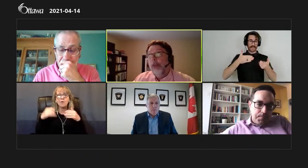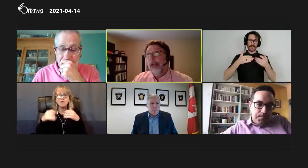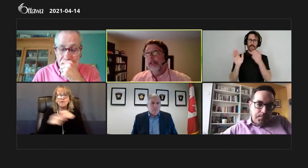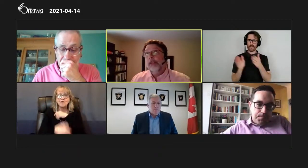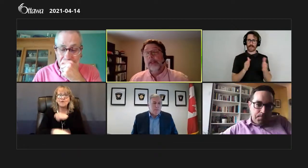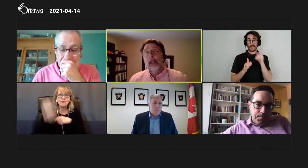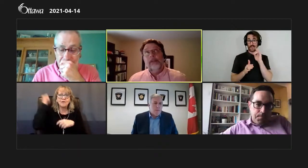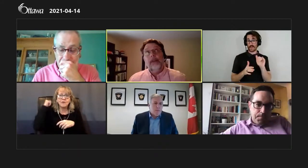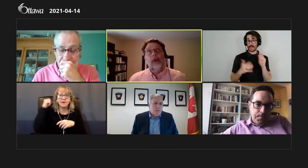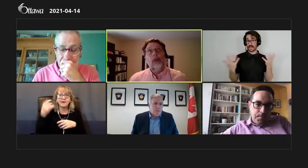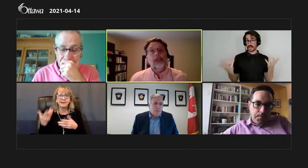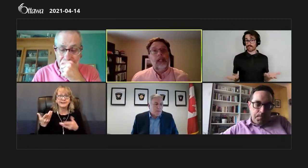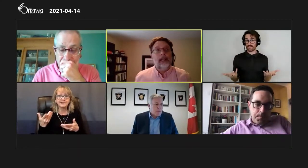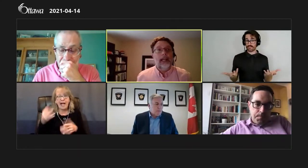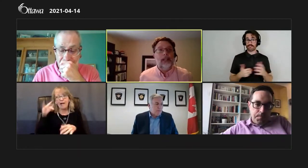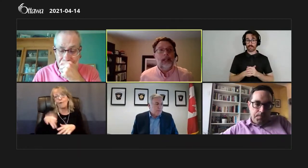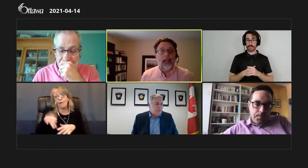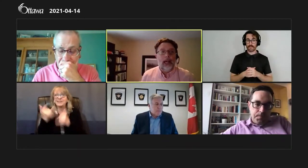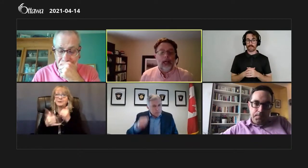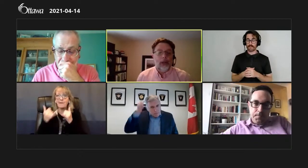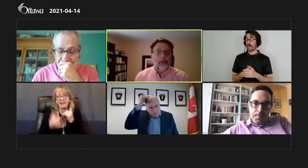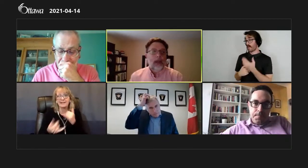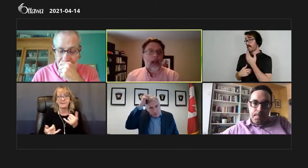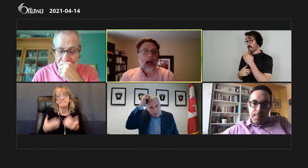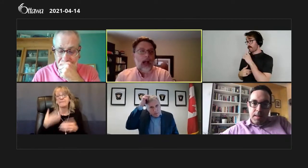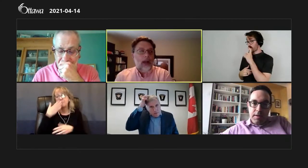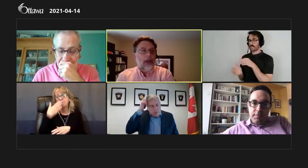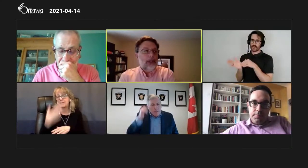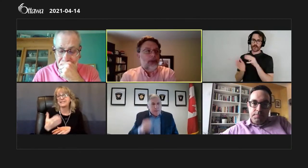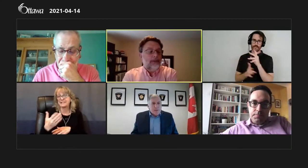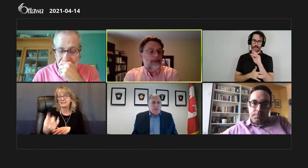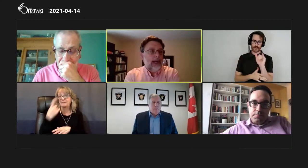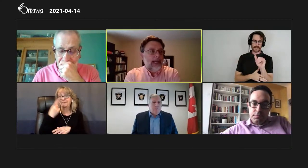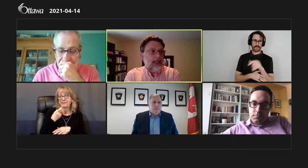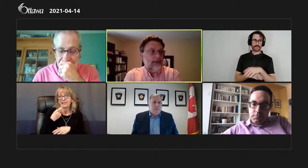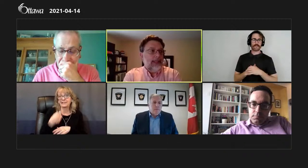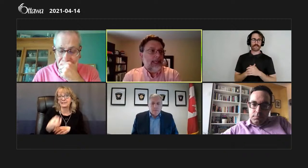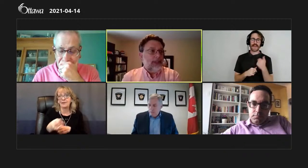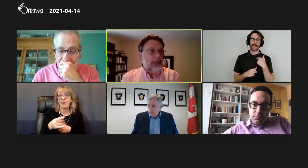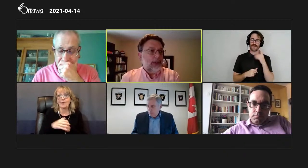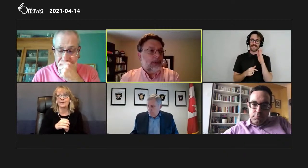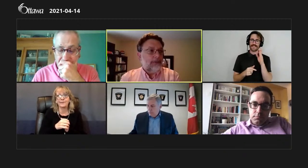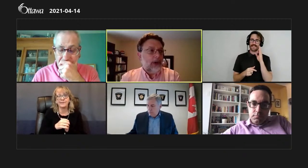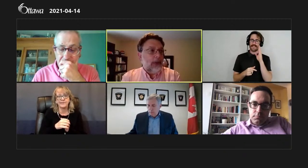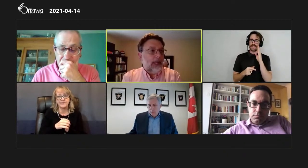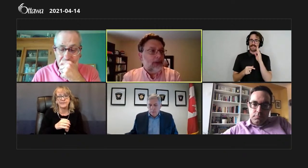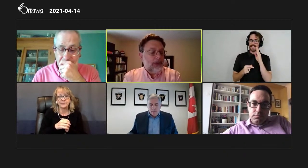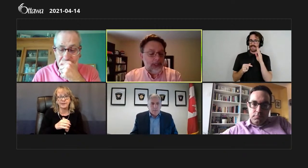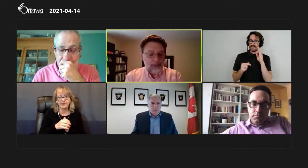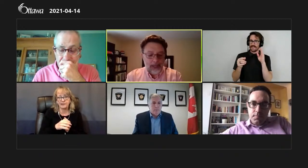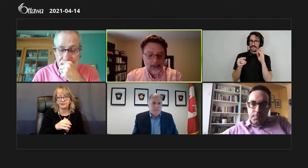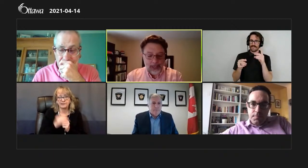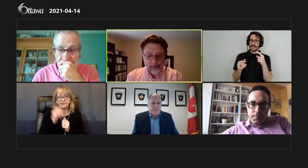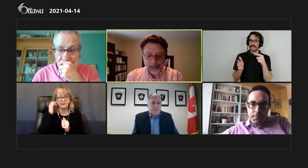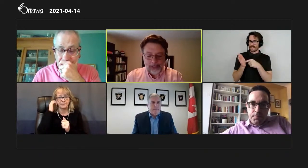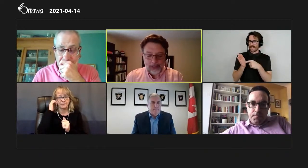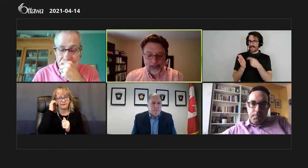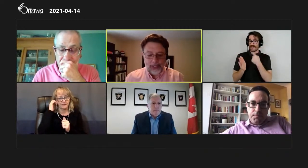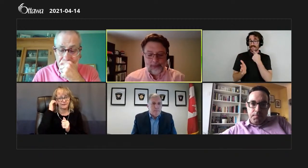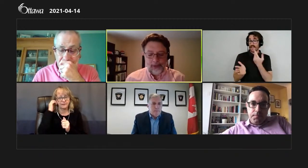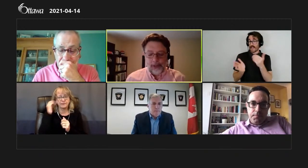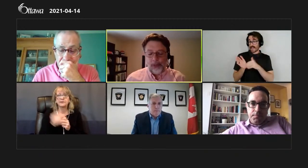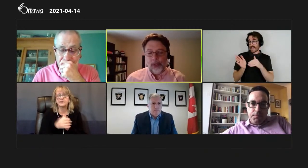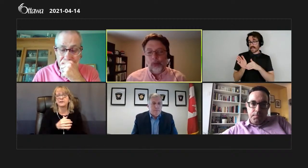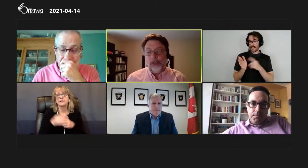no, thanks. Thanks for that question. And I'm going to use a phrase that I've needed to use a fair bit during this pandemic, is that